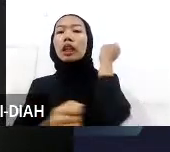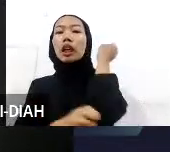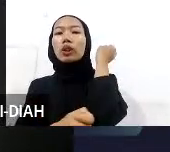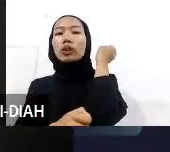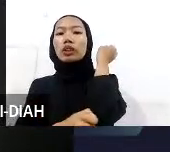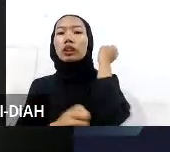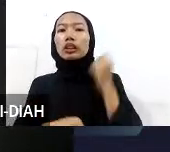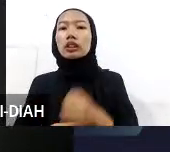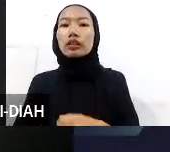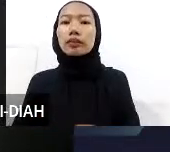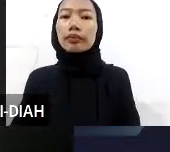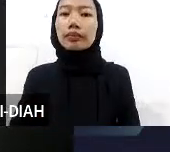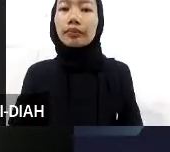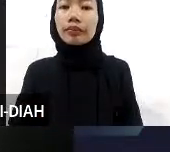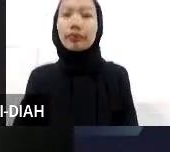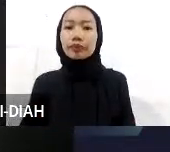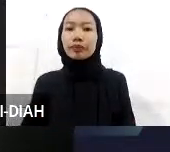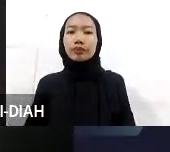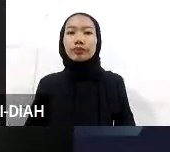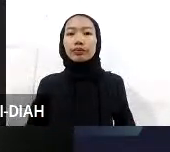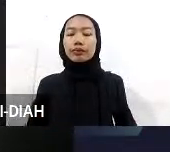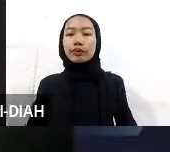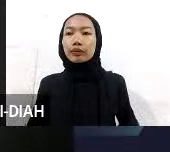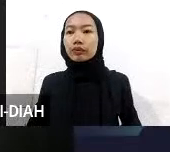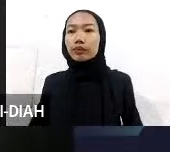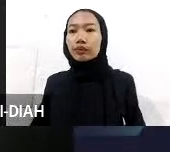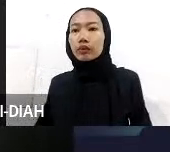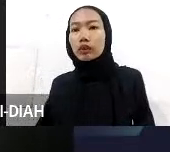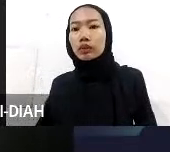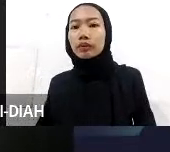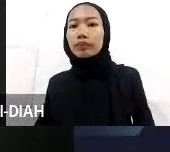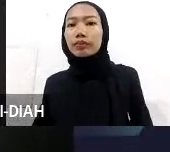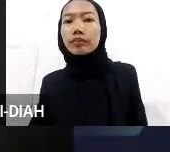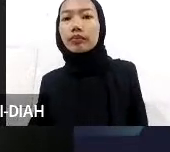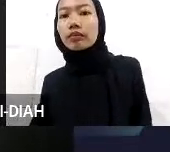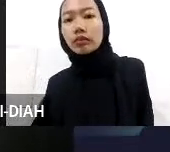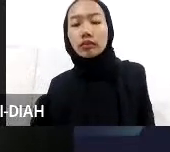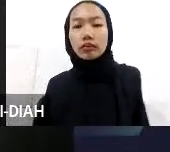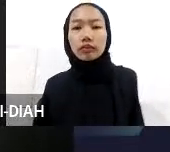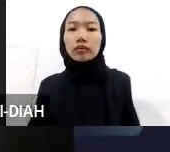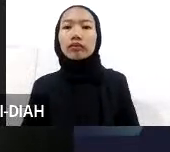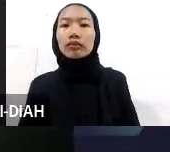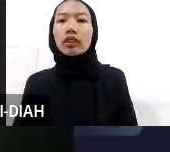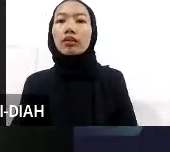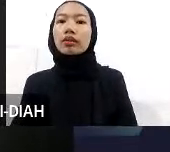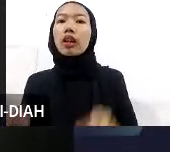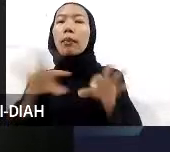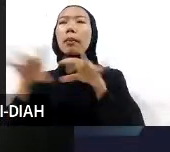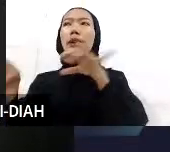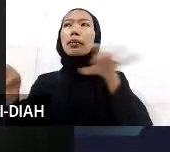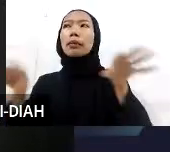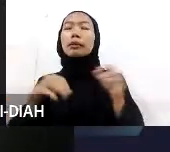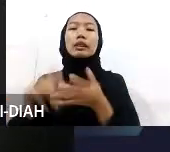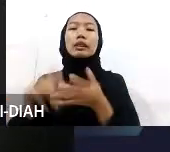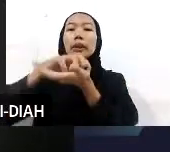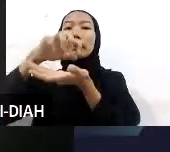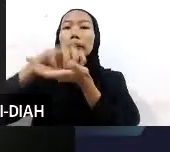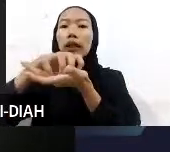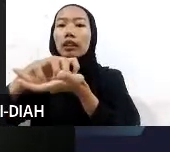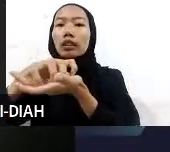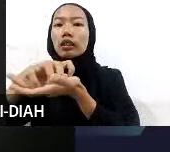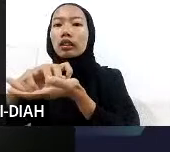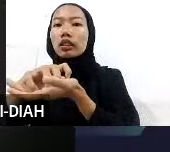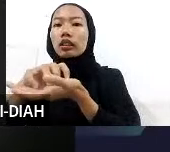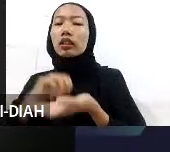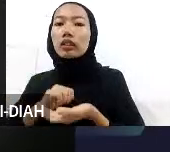coffee shops. And I was in the city one day. I was just minding